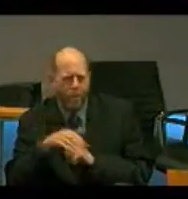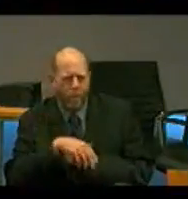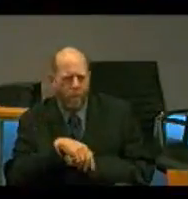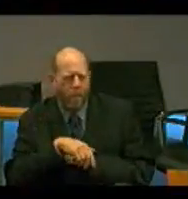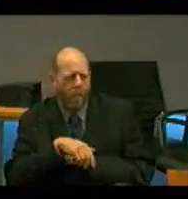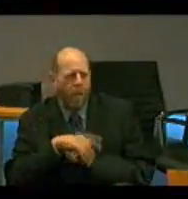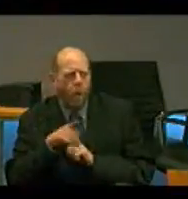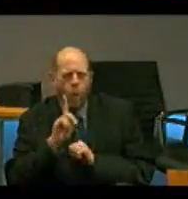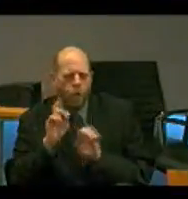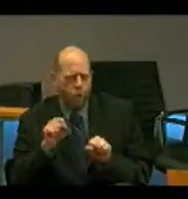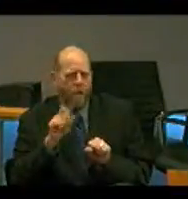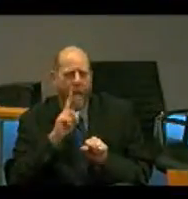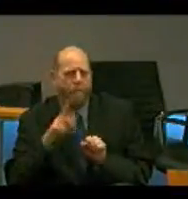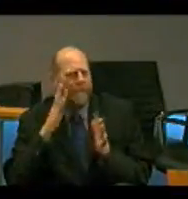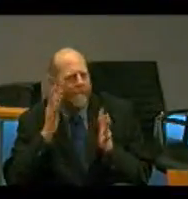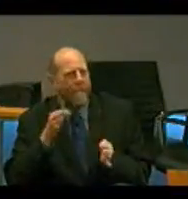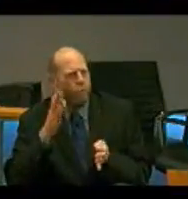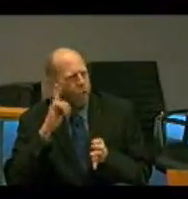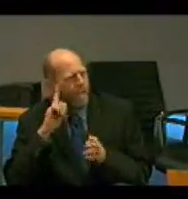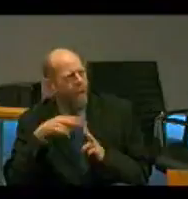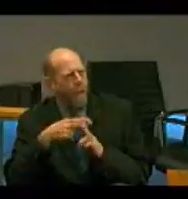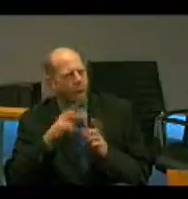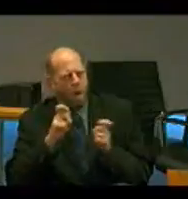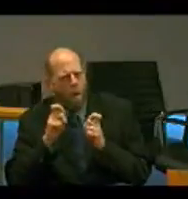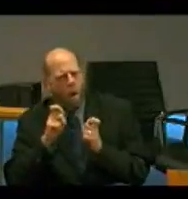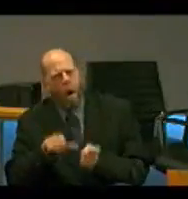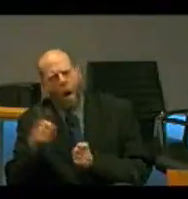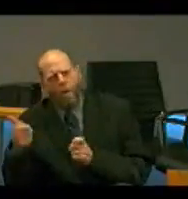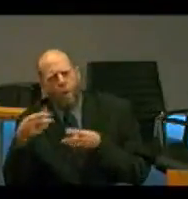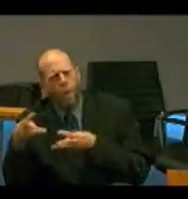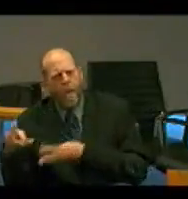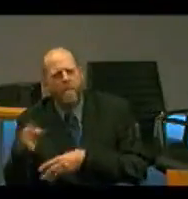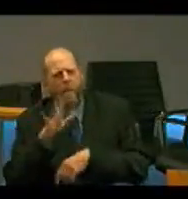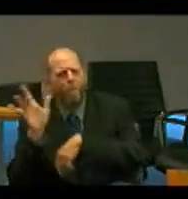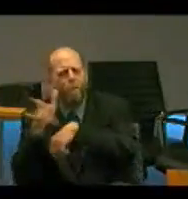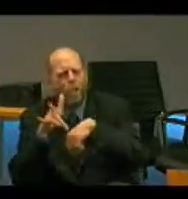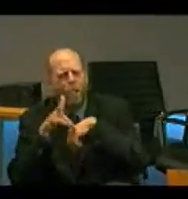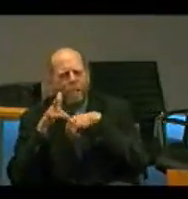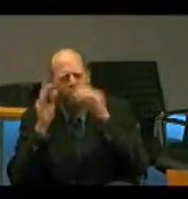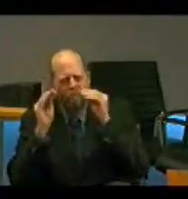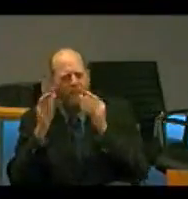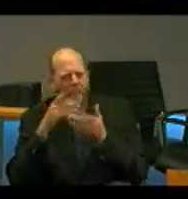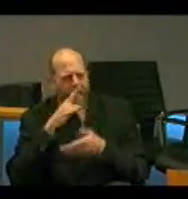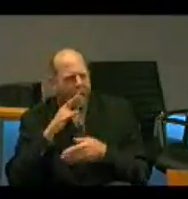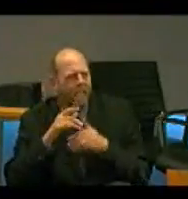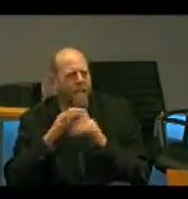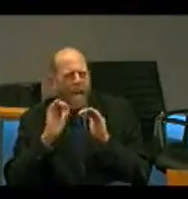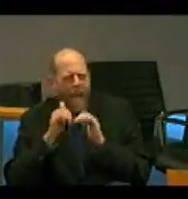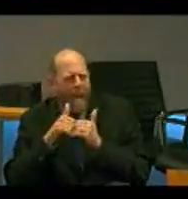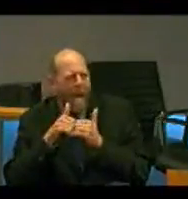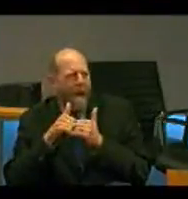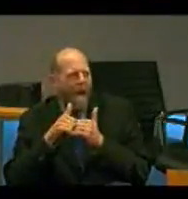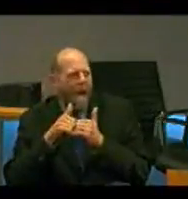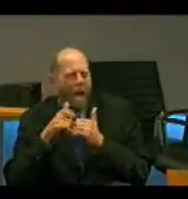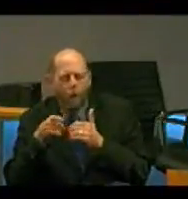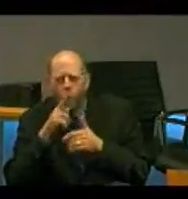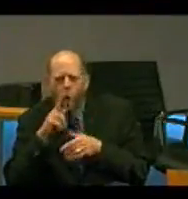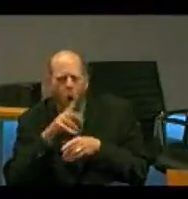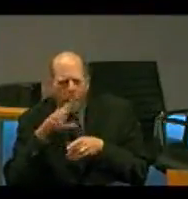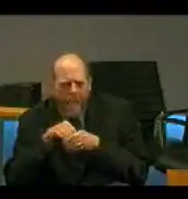where we can absolutely be thinking about alternate ways of reaching kids and teaching kids about, how do you, sit and